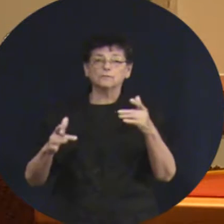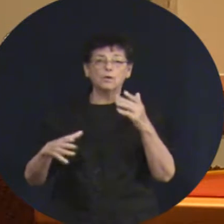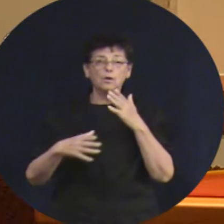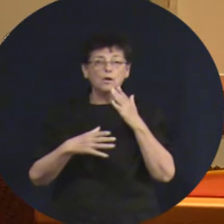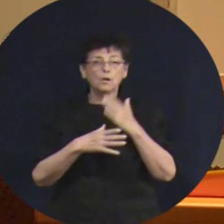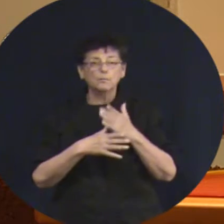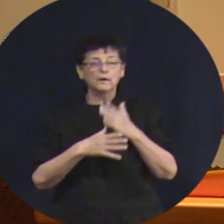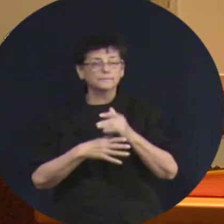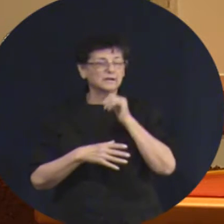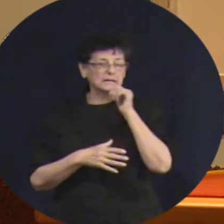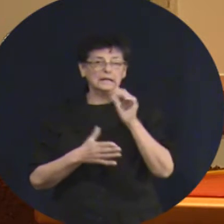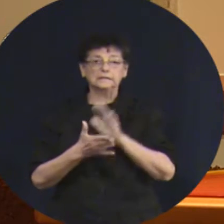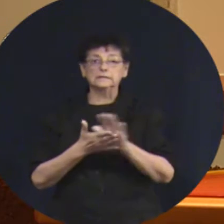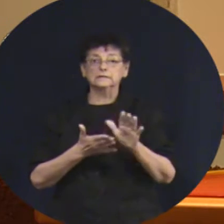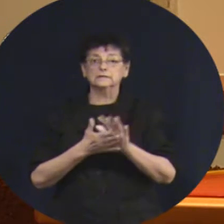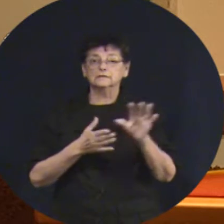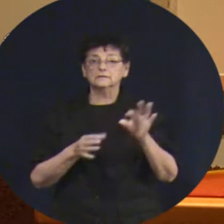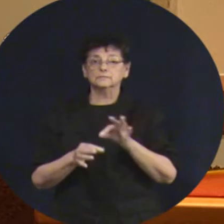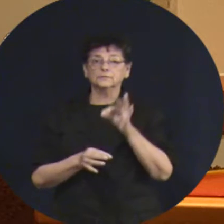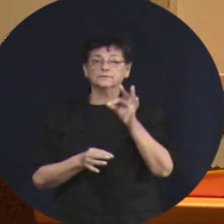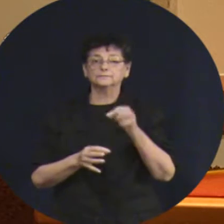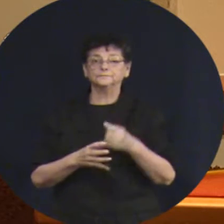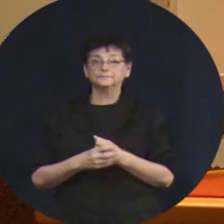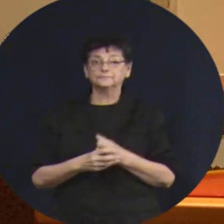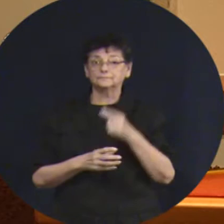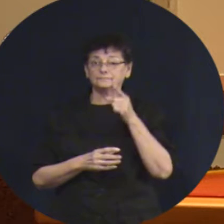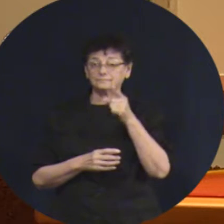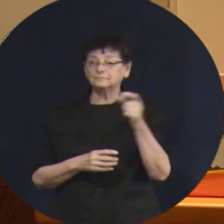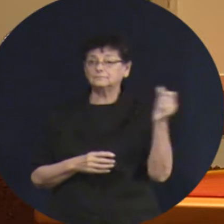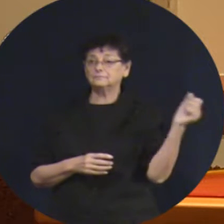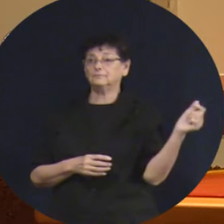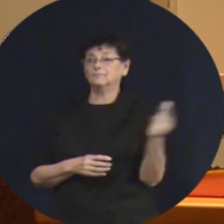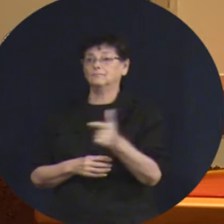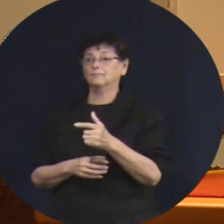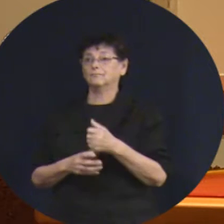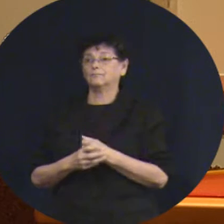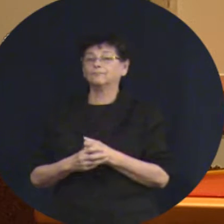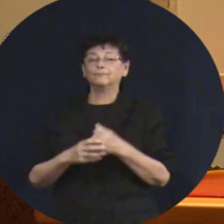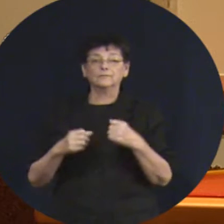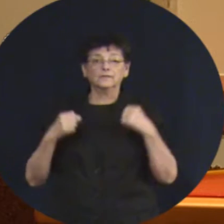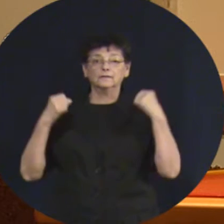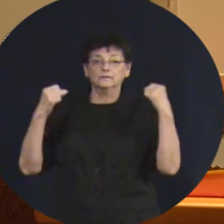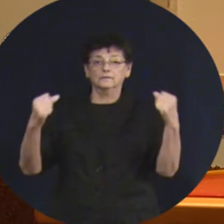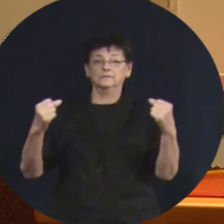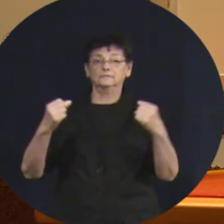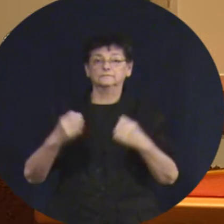by unclean spirits, and they were all cured.